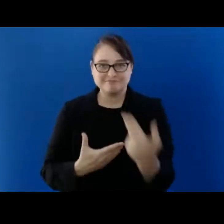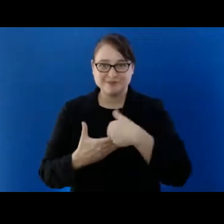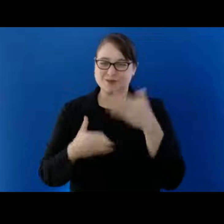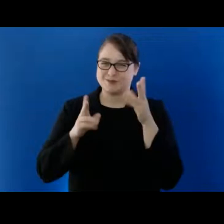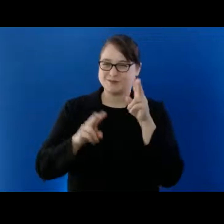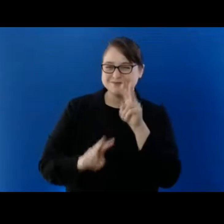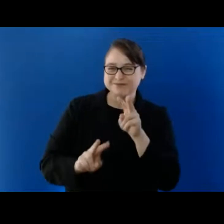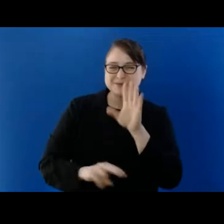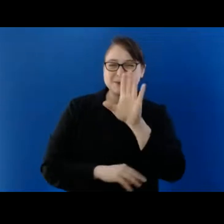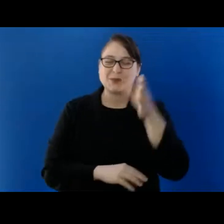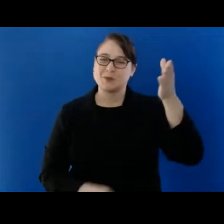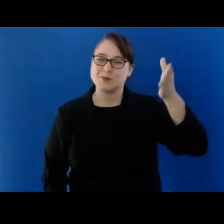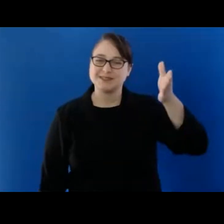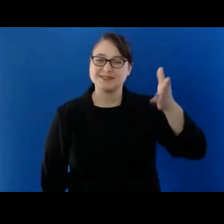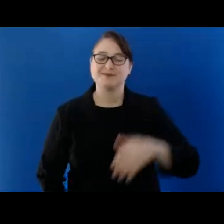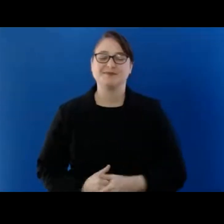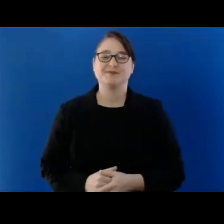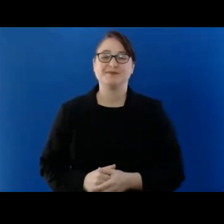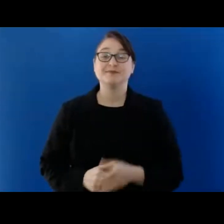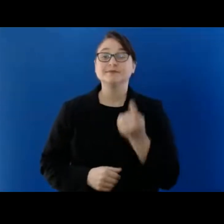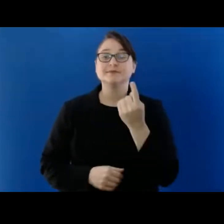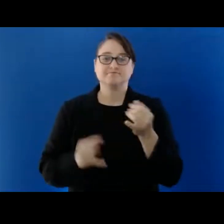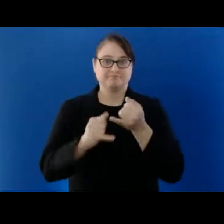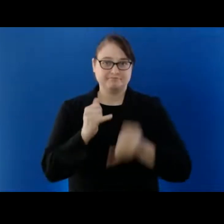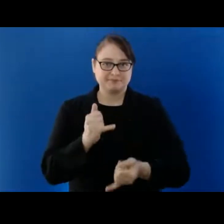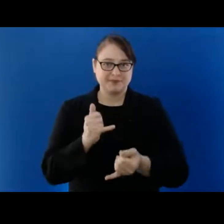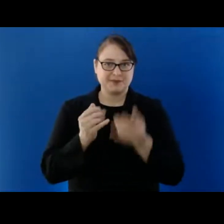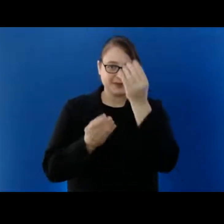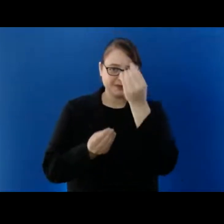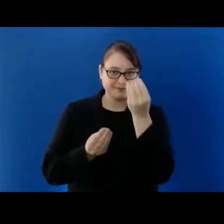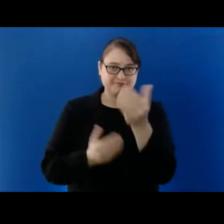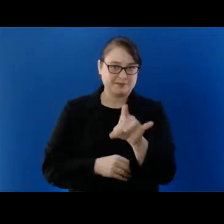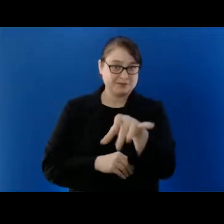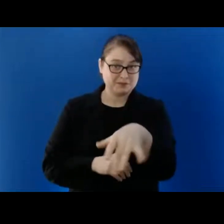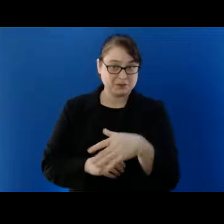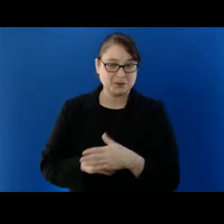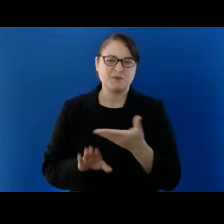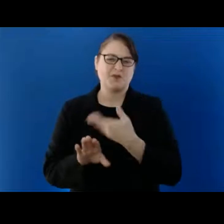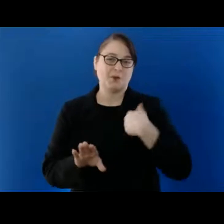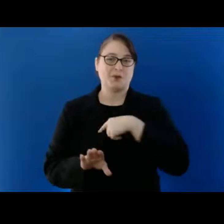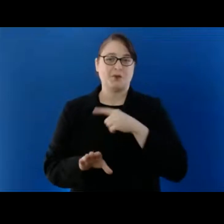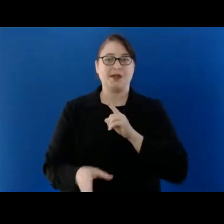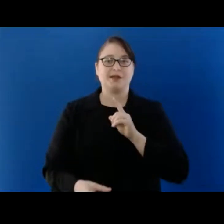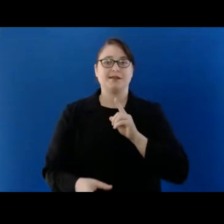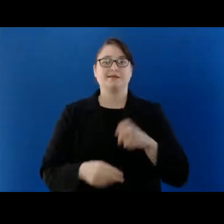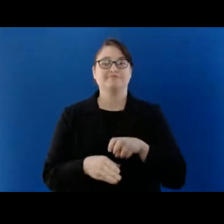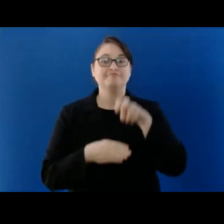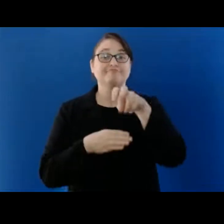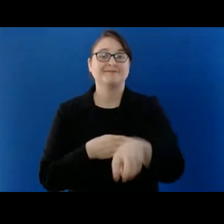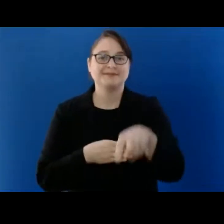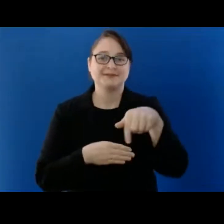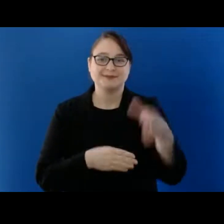One last note before we jump into this introductory presentation to monkeypox. If folks have questions throughout